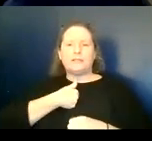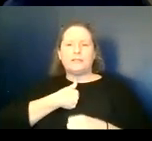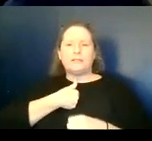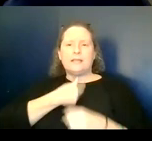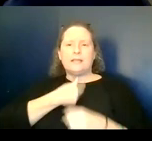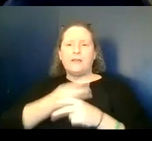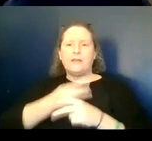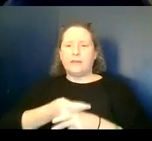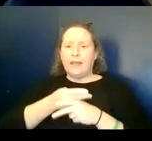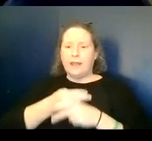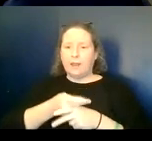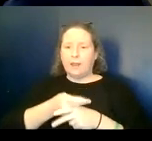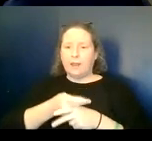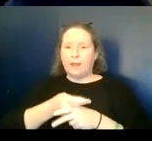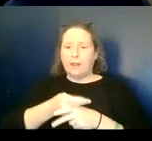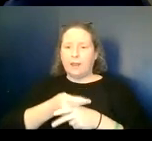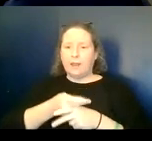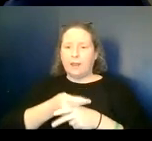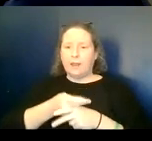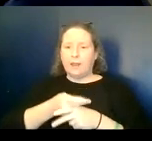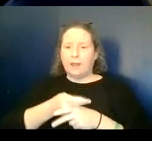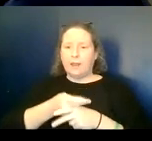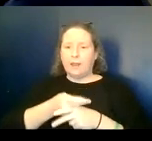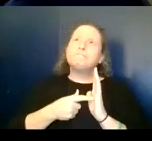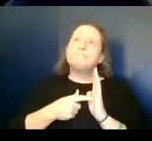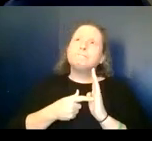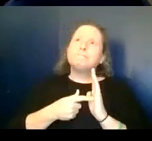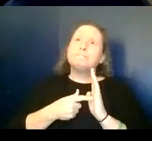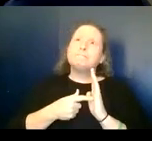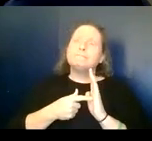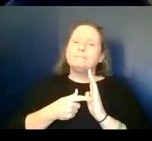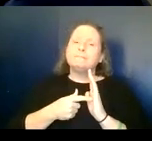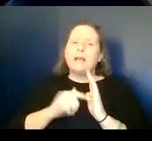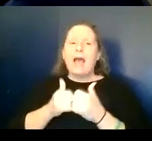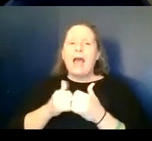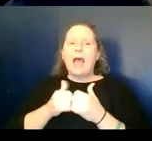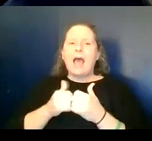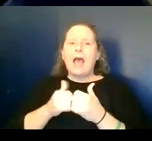could look like how to manage your stress